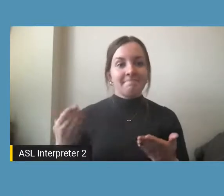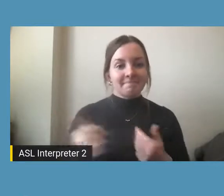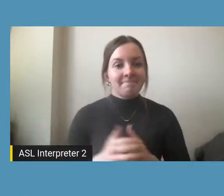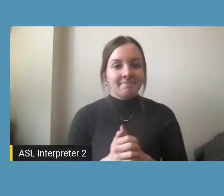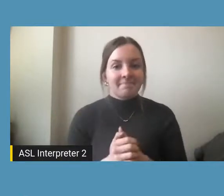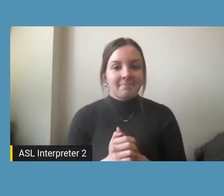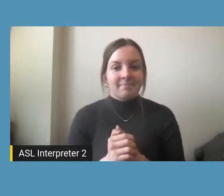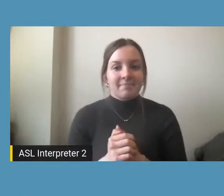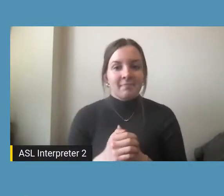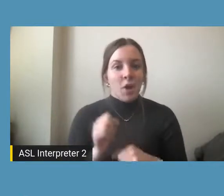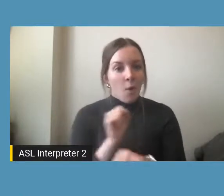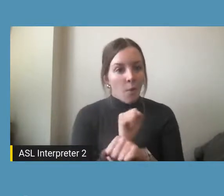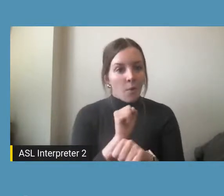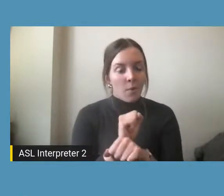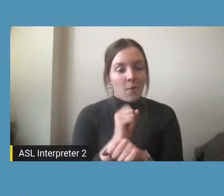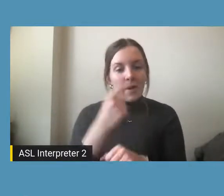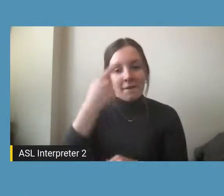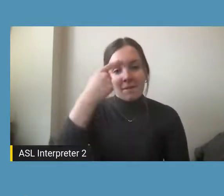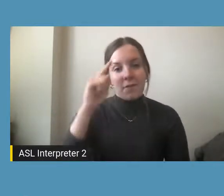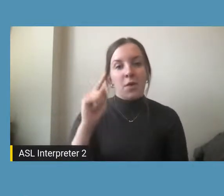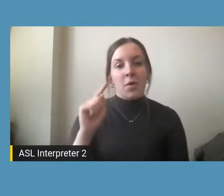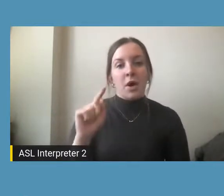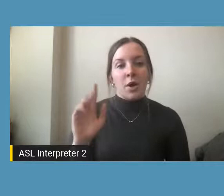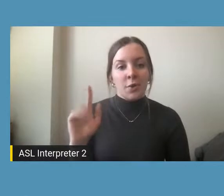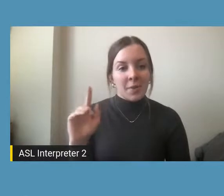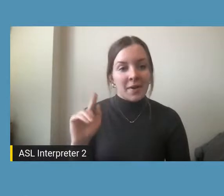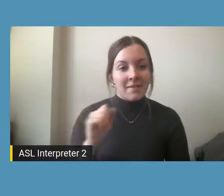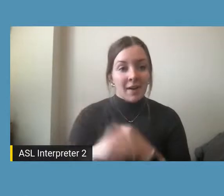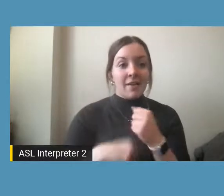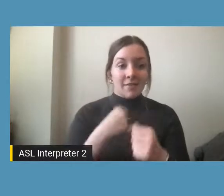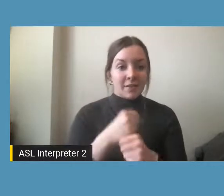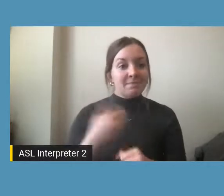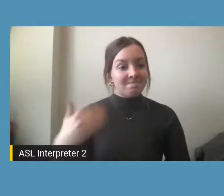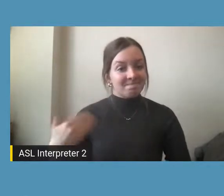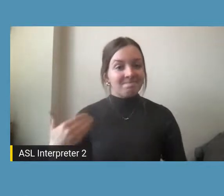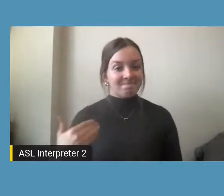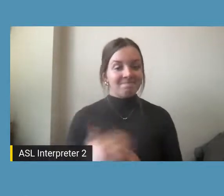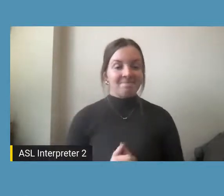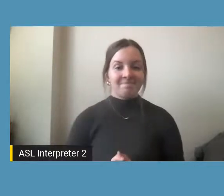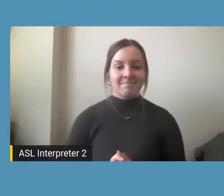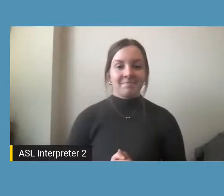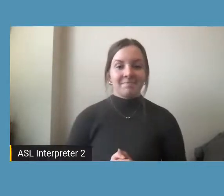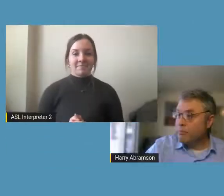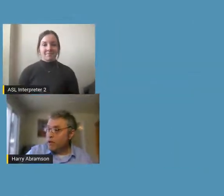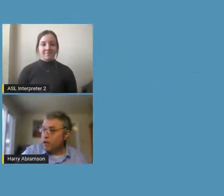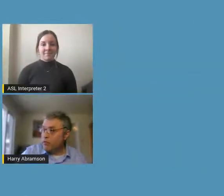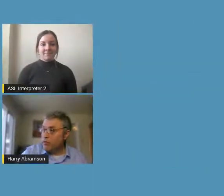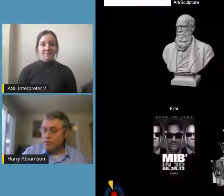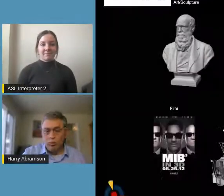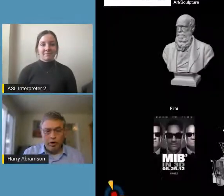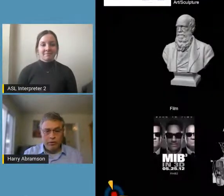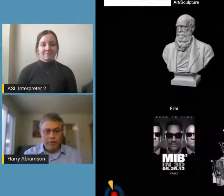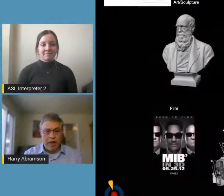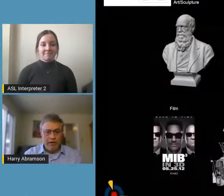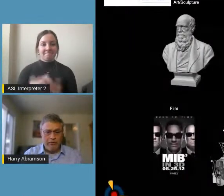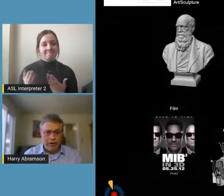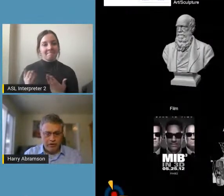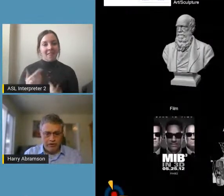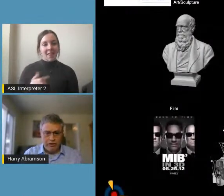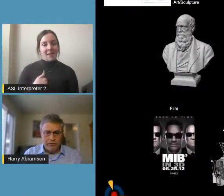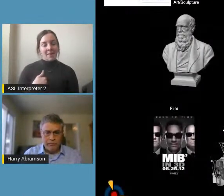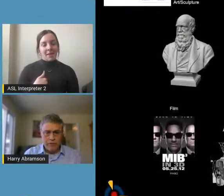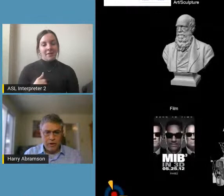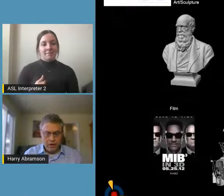years, and there we go. That's me. We work with a lot of